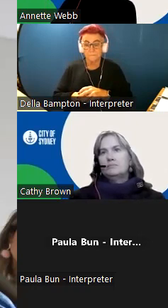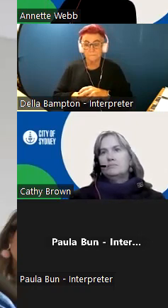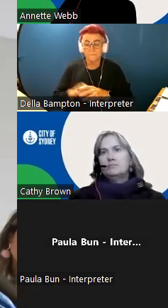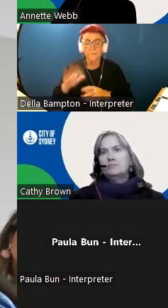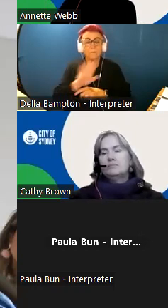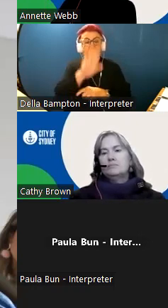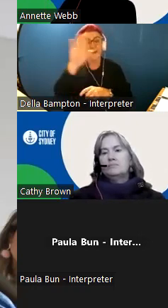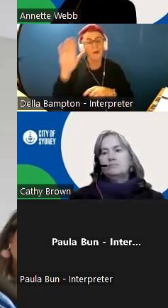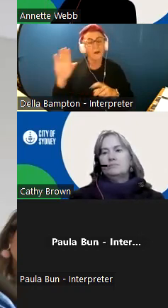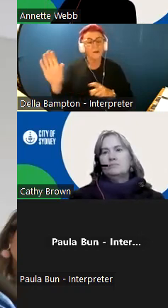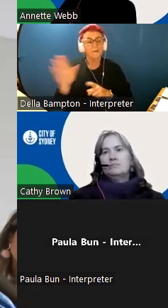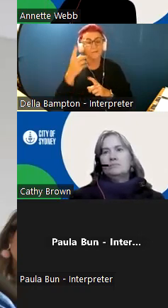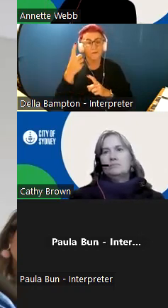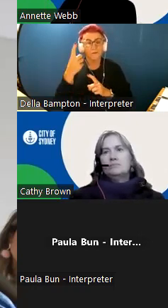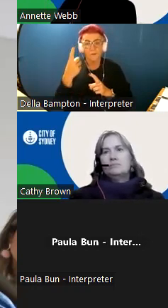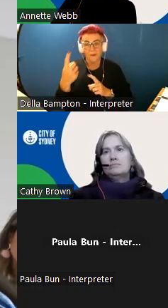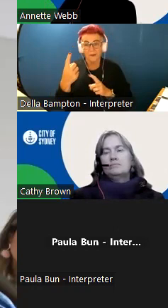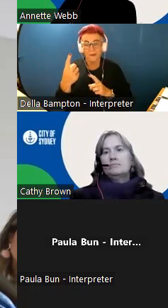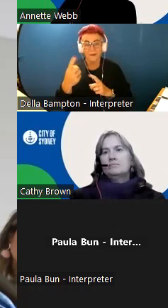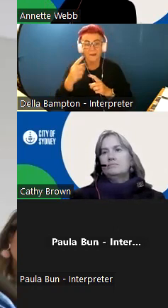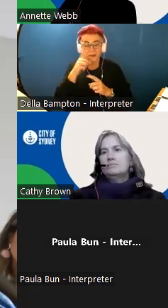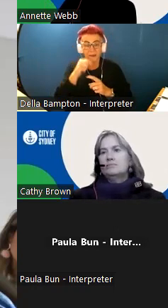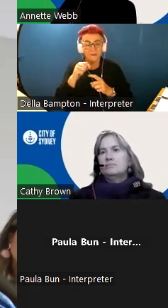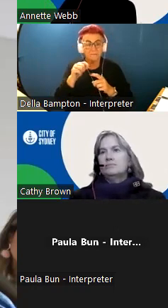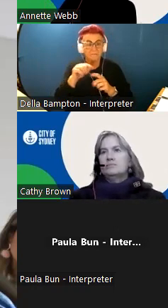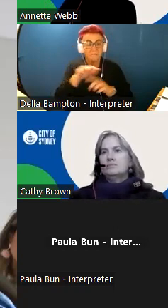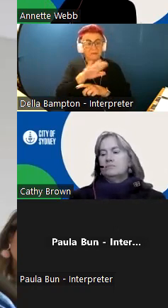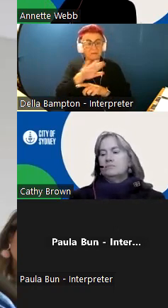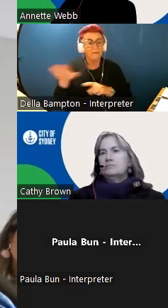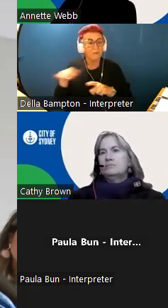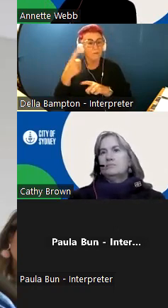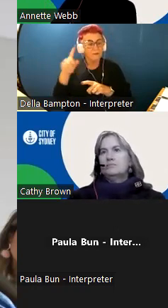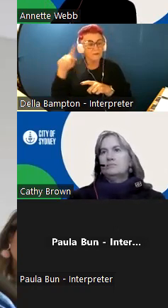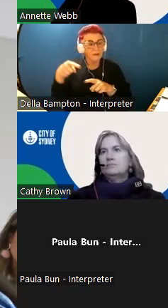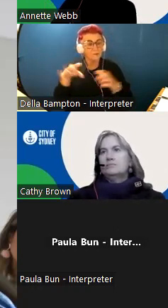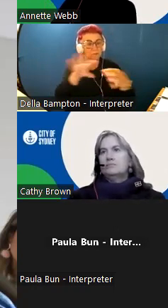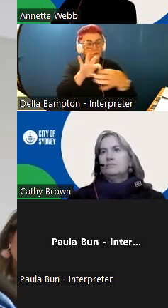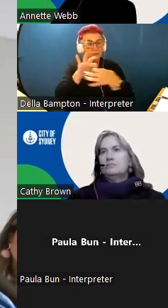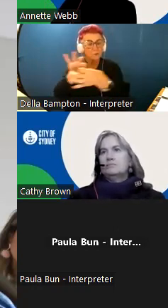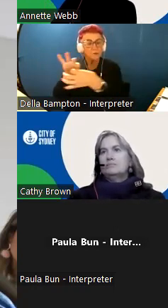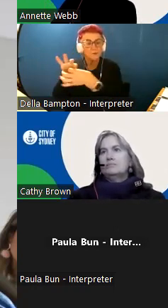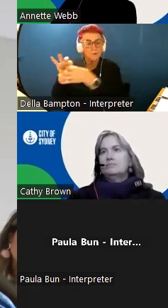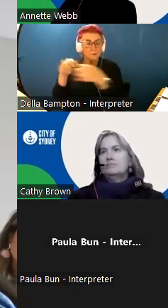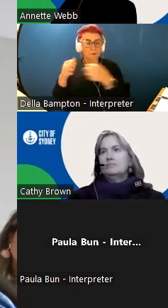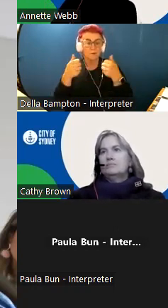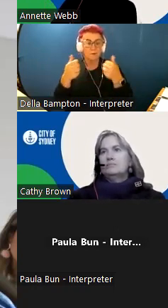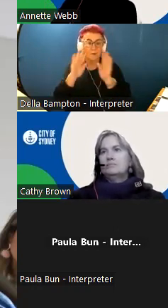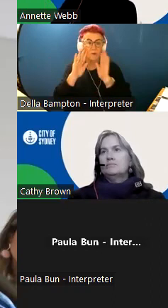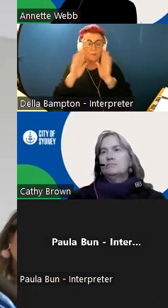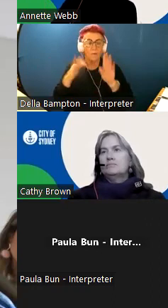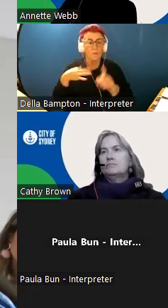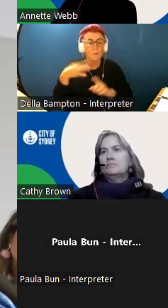Hi everyone, thanks for, I can see everyone starting to join our session, which is wonderful. We'll just wait a few